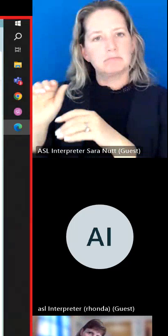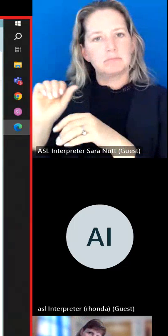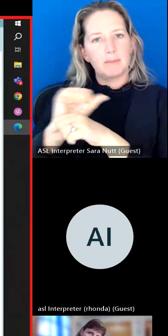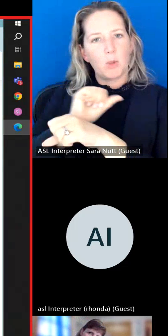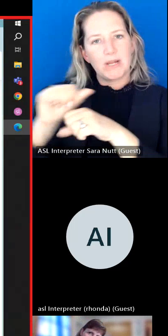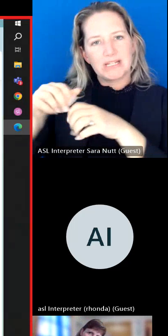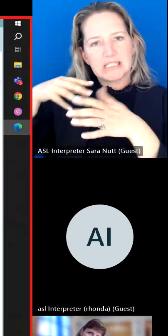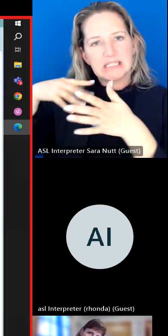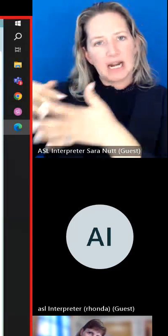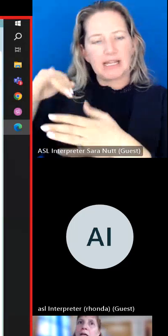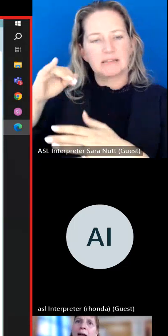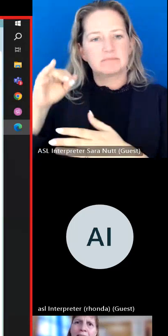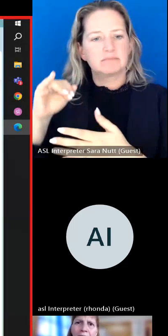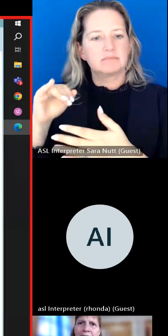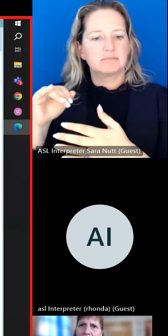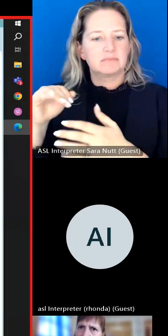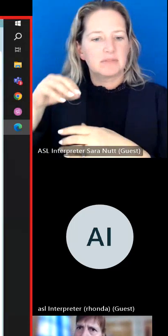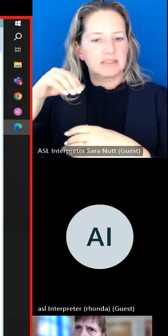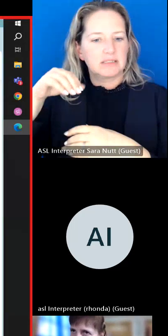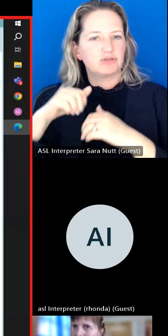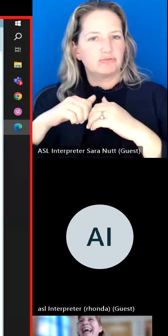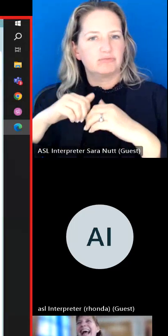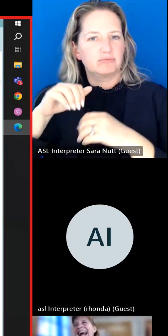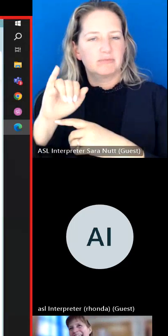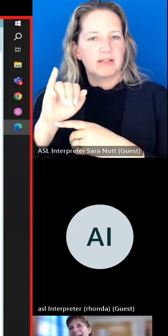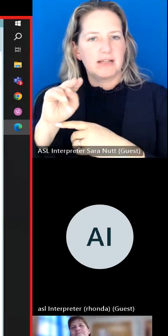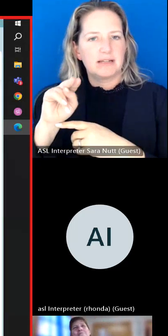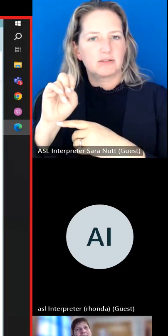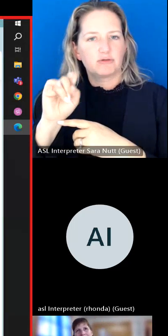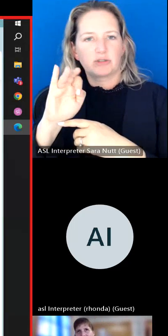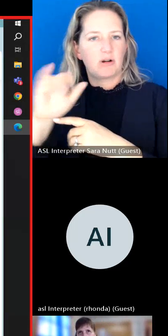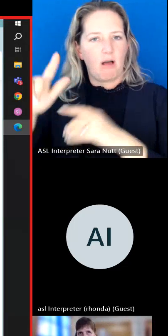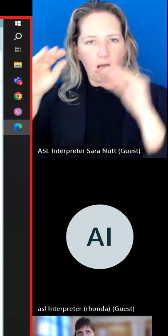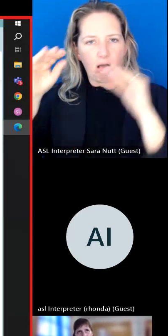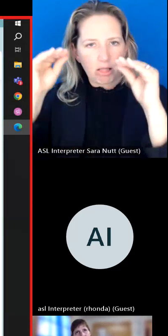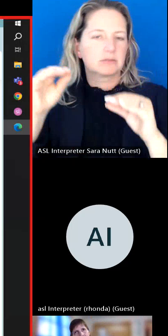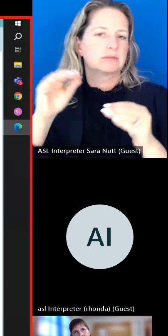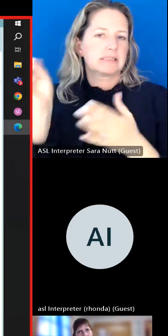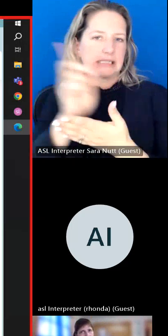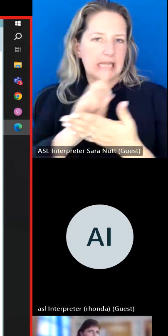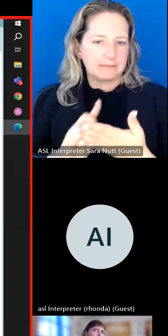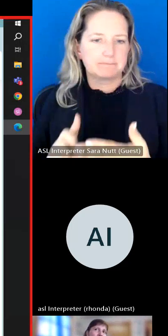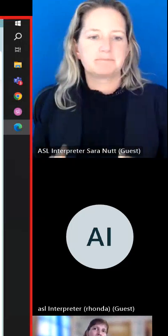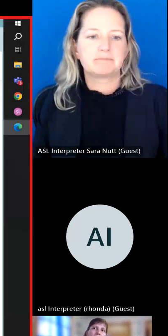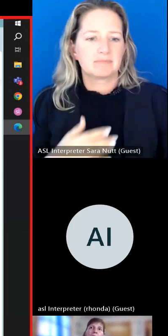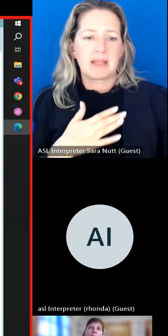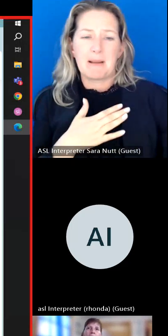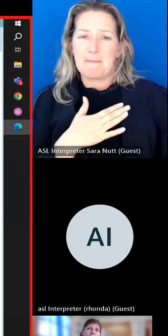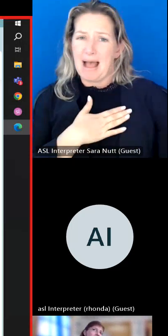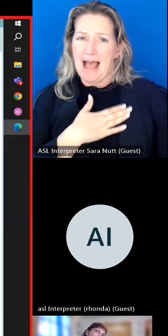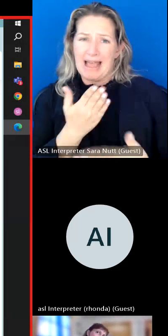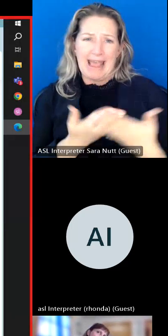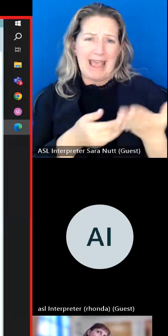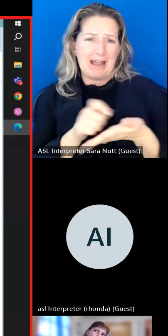simple. My handwriting isn't the best, but it's just an